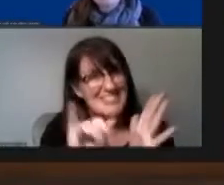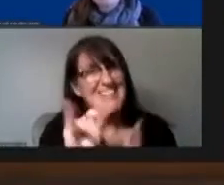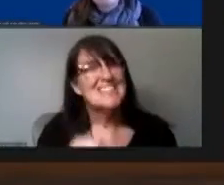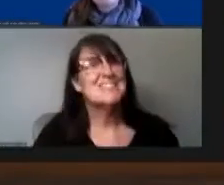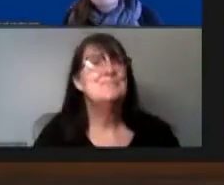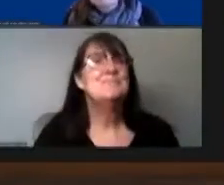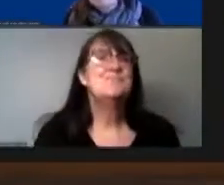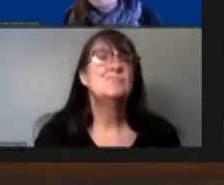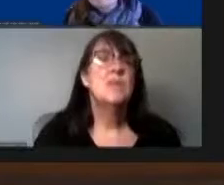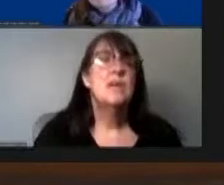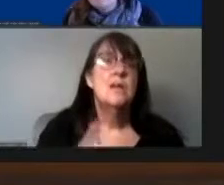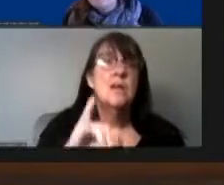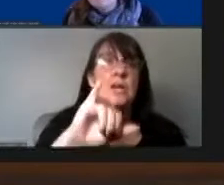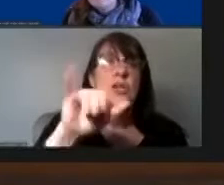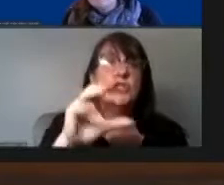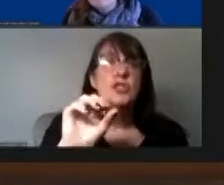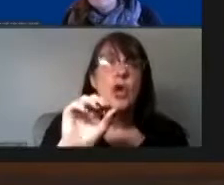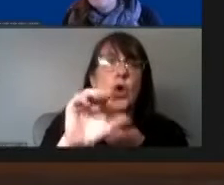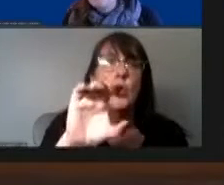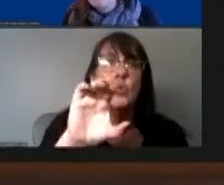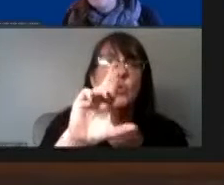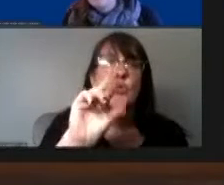Jules Crosby. Are you with us?